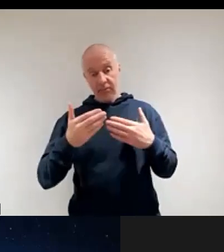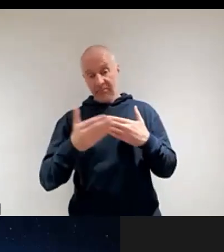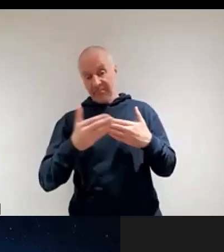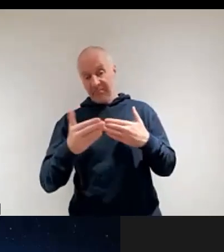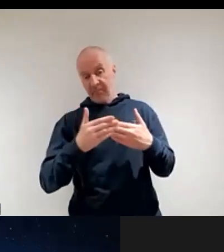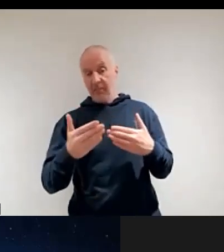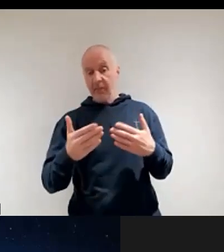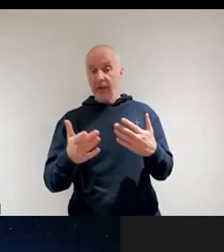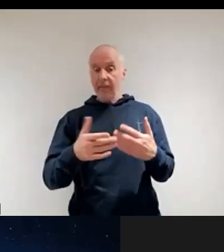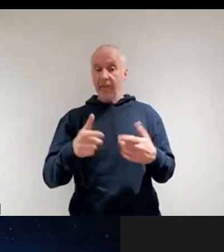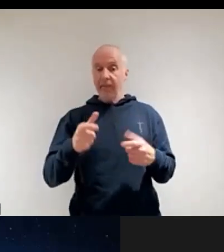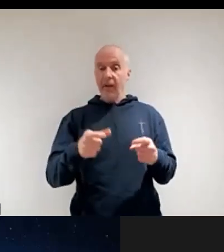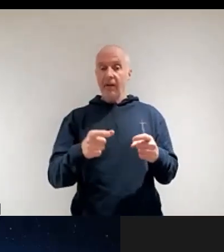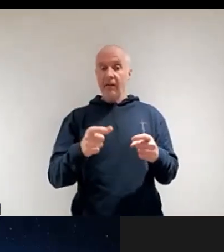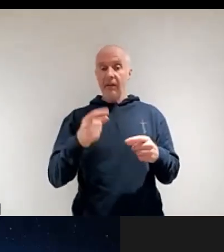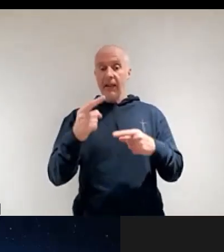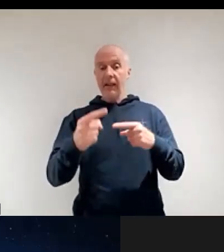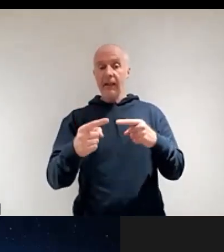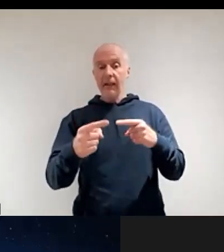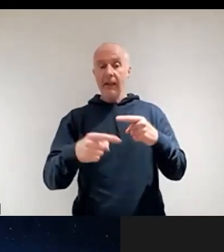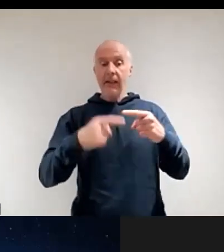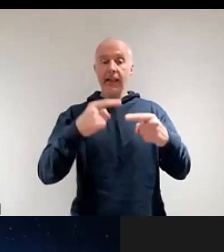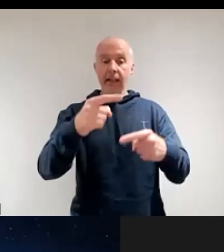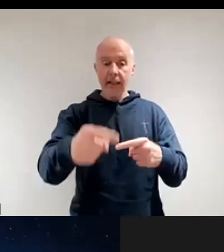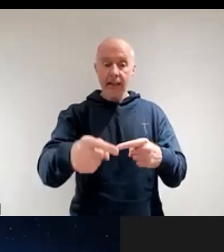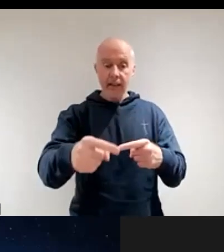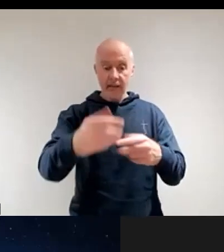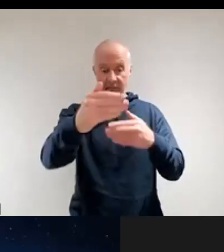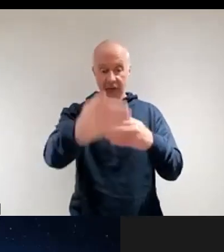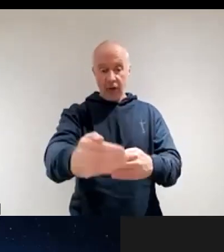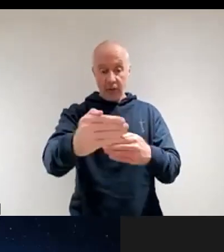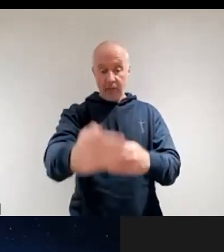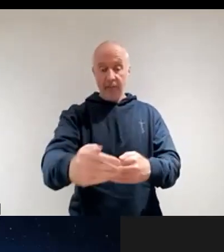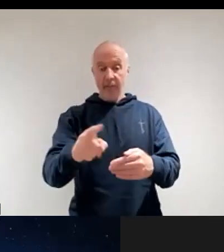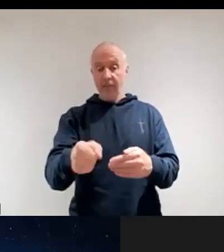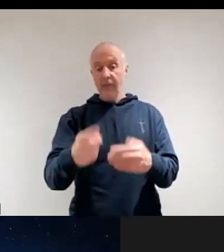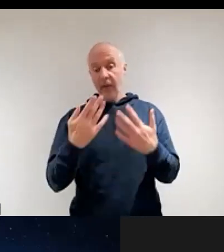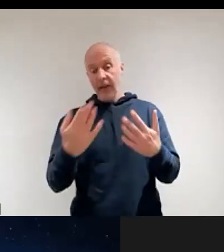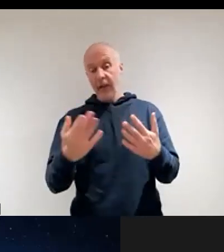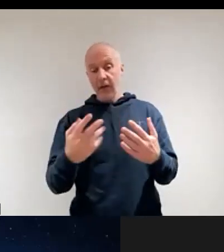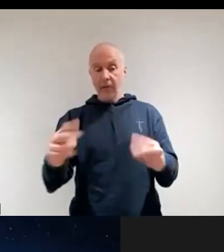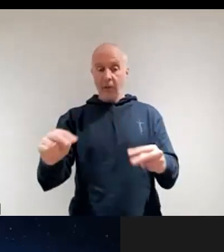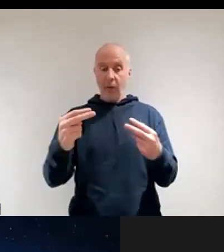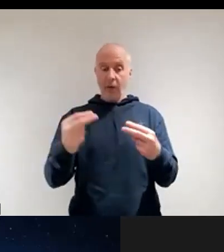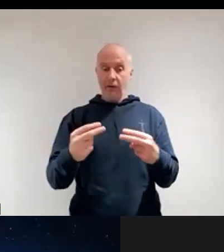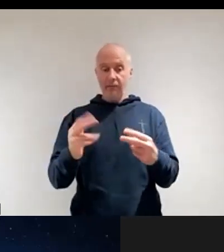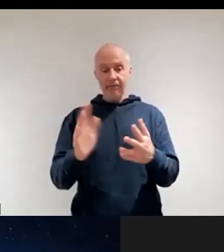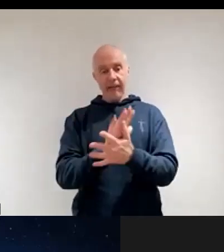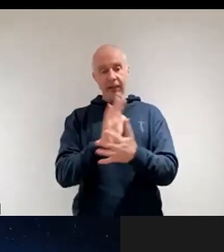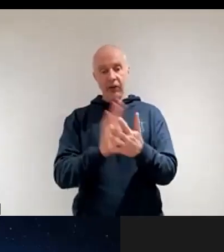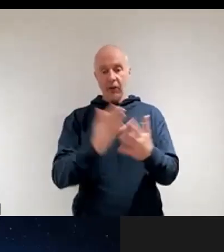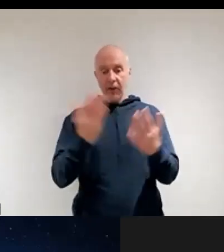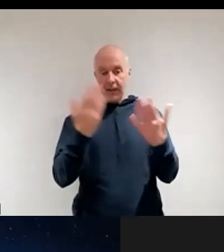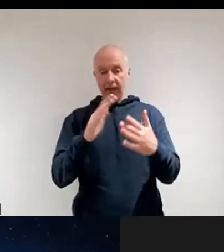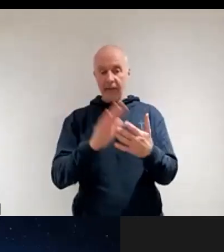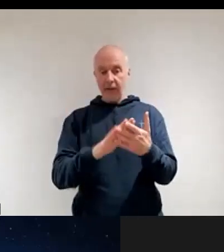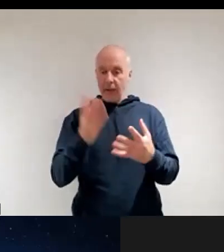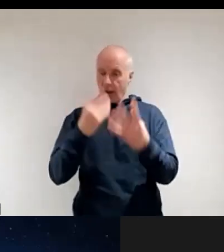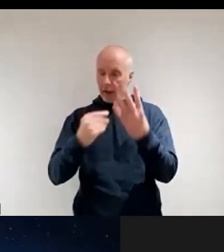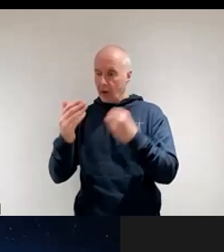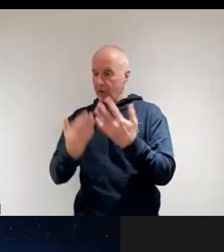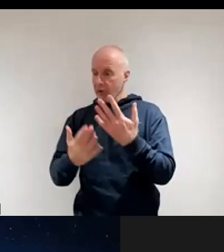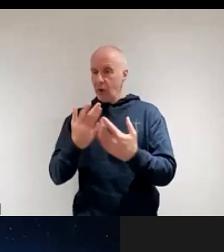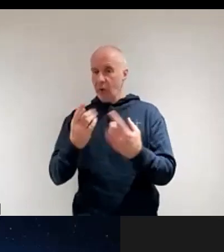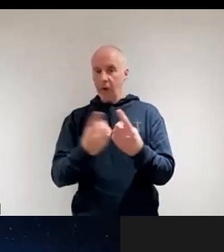of in-person talks again next term. So thank you everybody for watching. I hope you've enjoyed this evening. I've certainly learned more than one or two things,